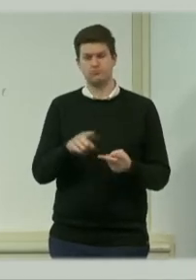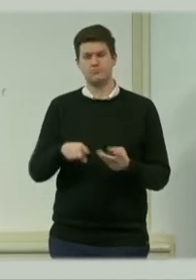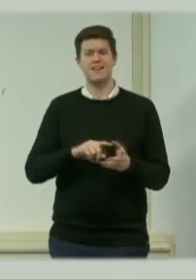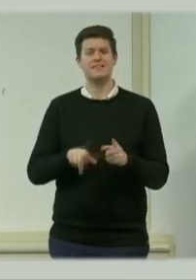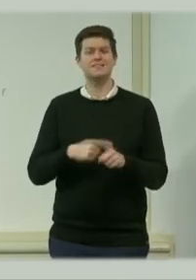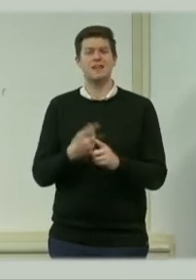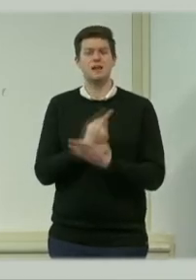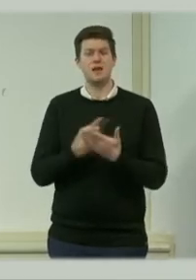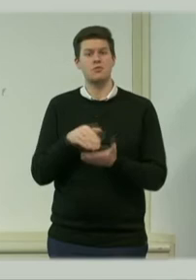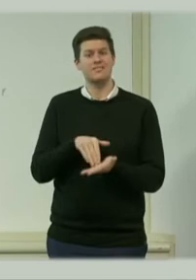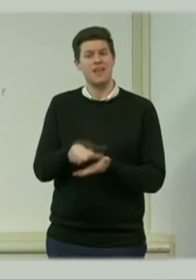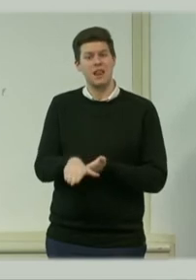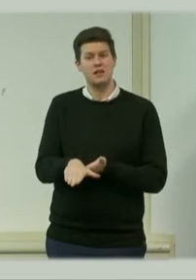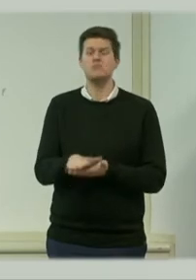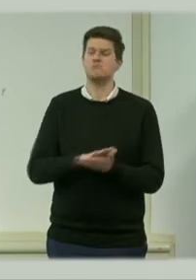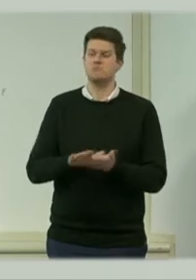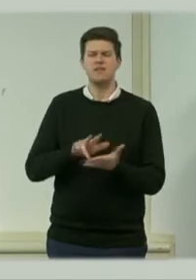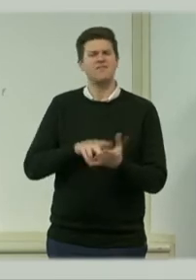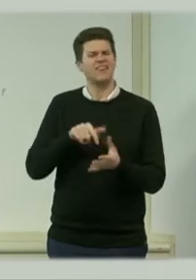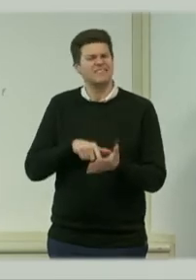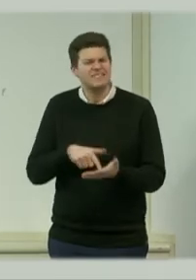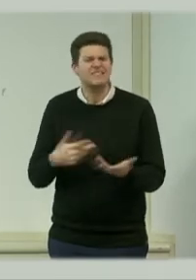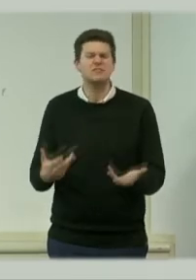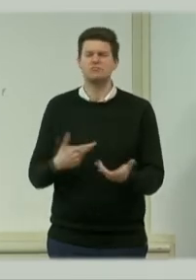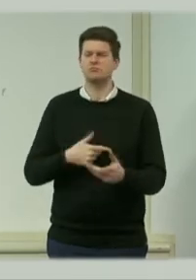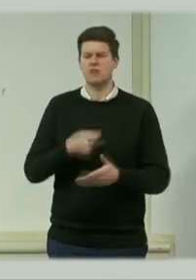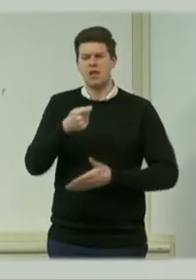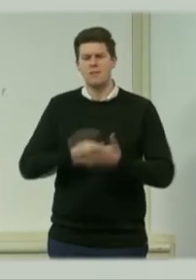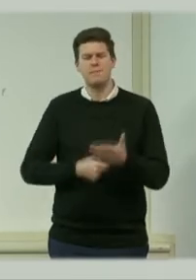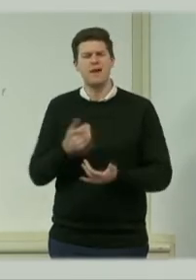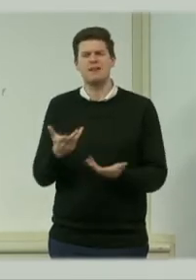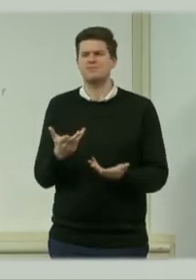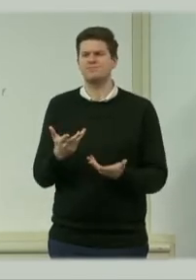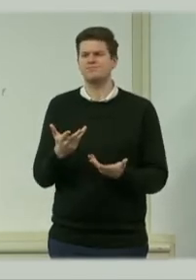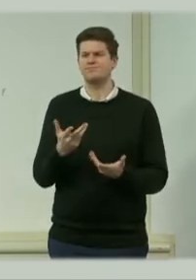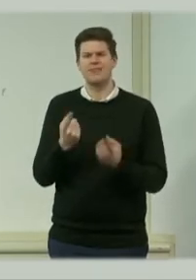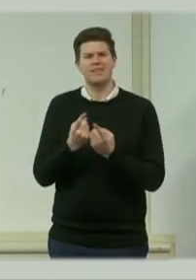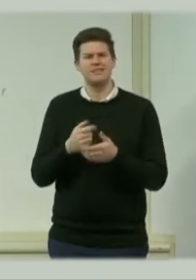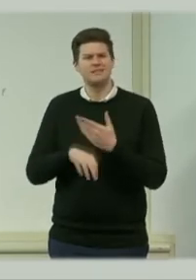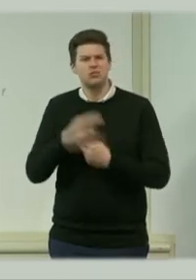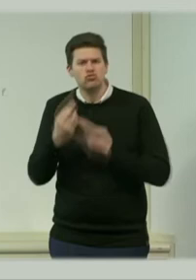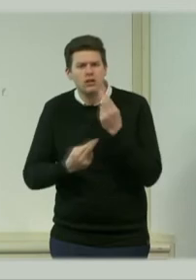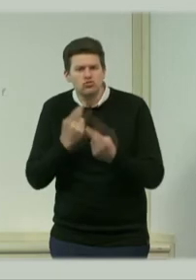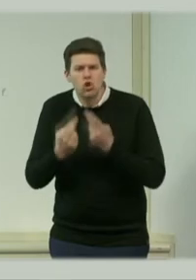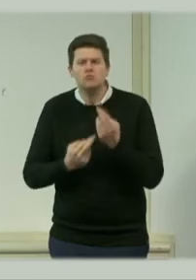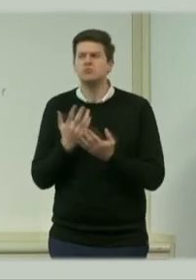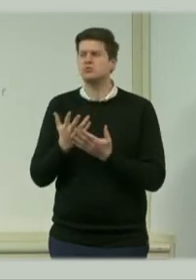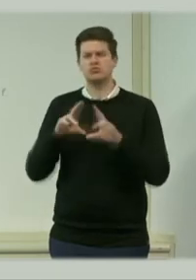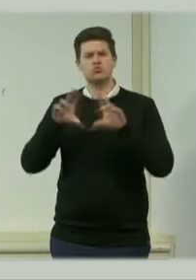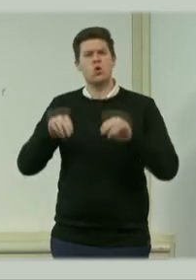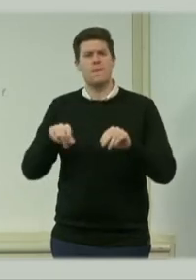on sales, and that's mainly VAT on things you buy in shops, in restaurants, other places. That's about 20%